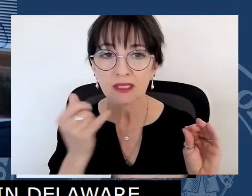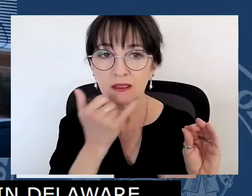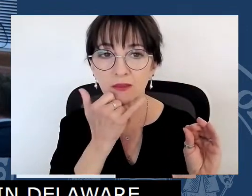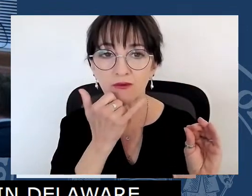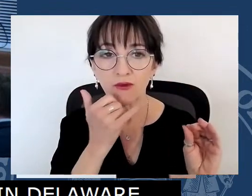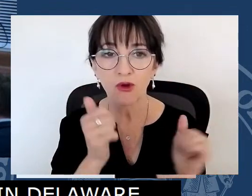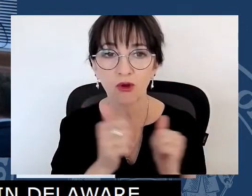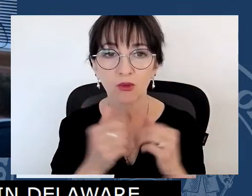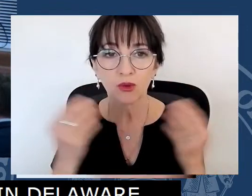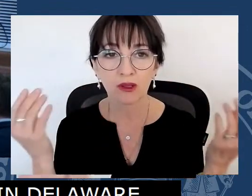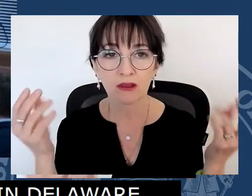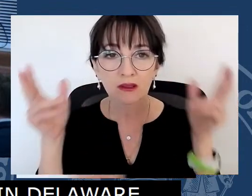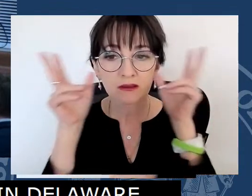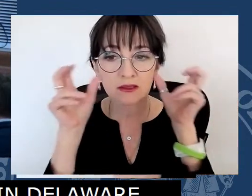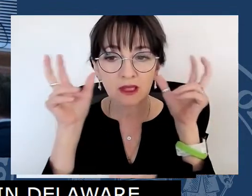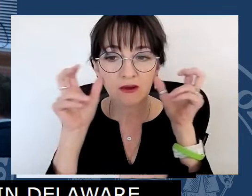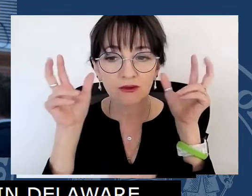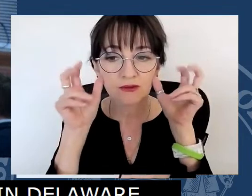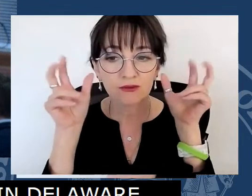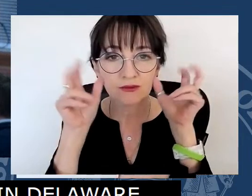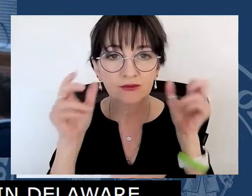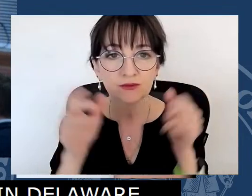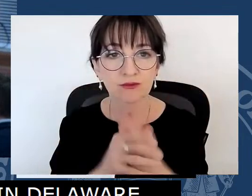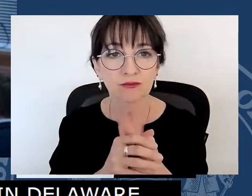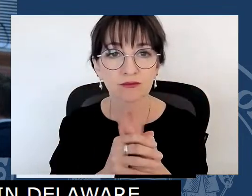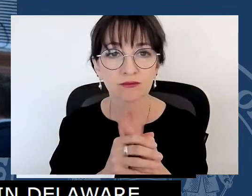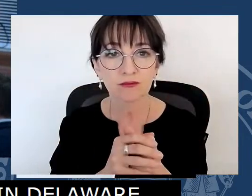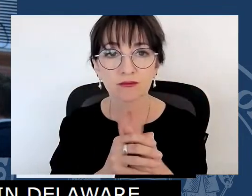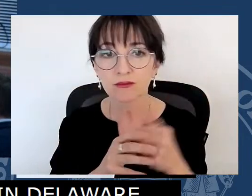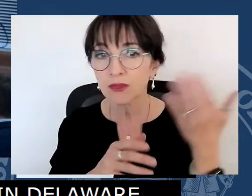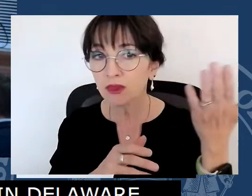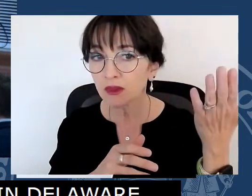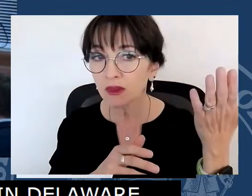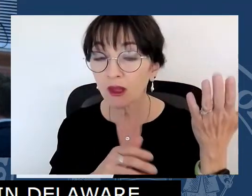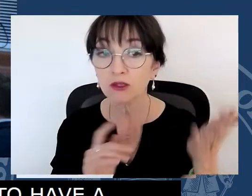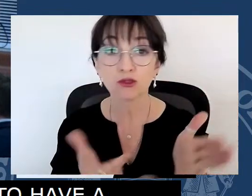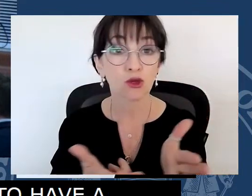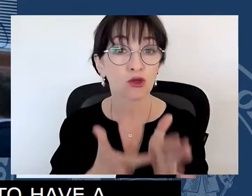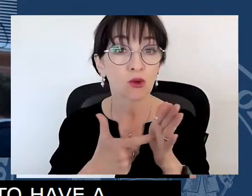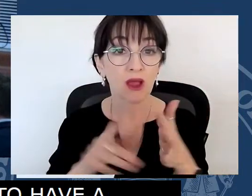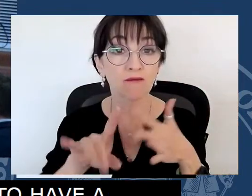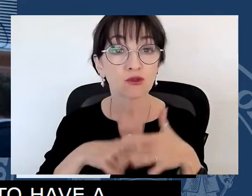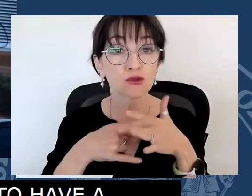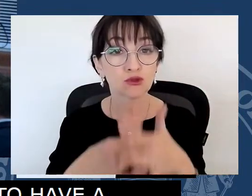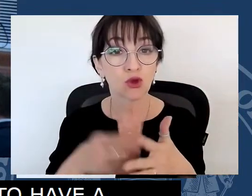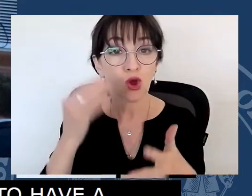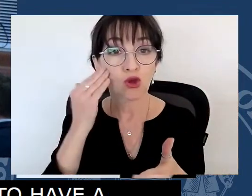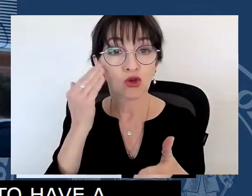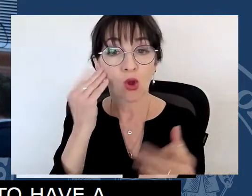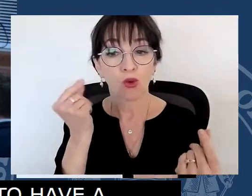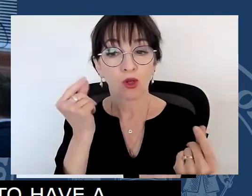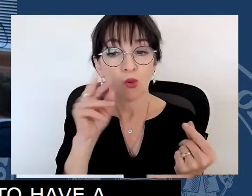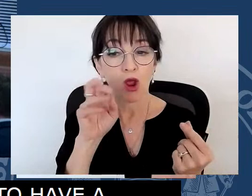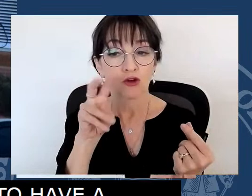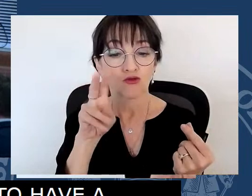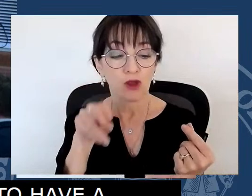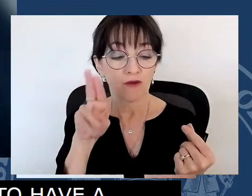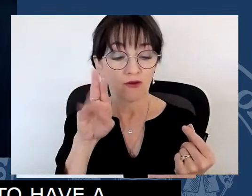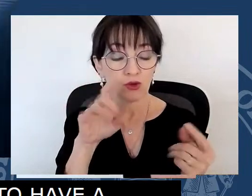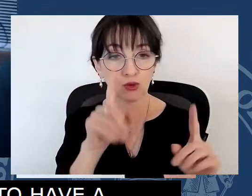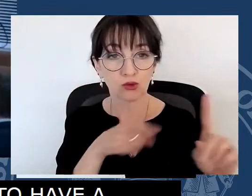have a balanced budget. So you have to start knowing what your revenue target is going to be. And so